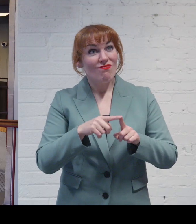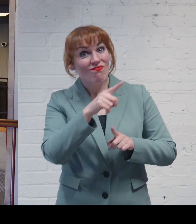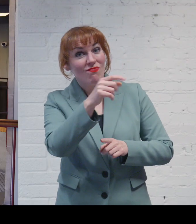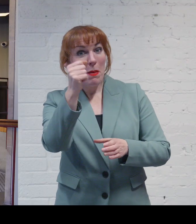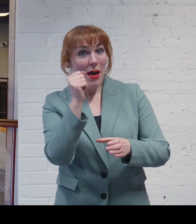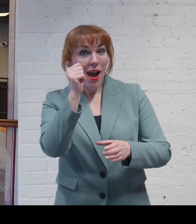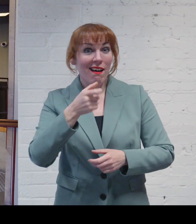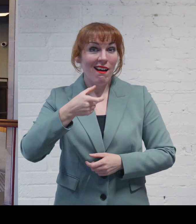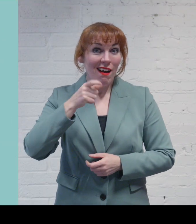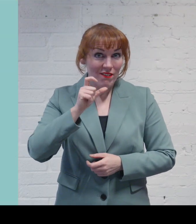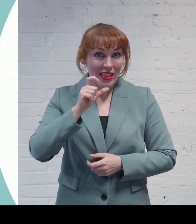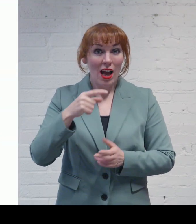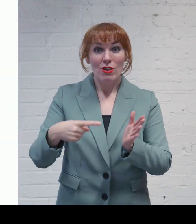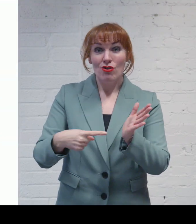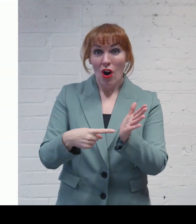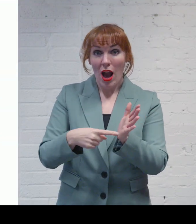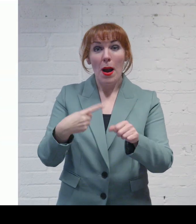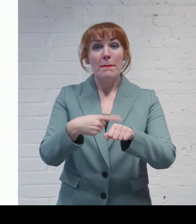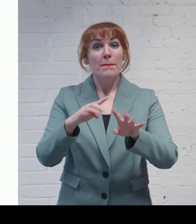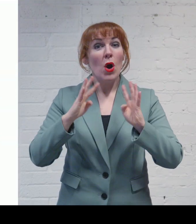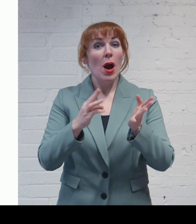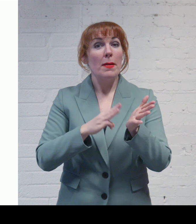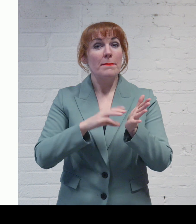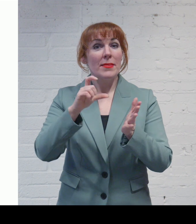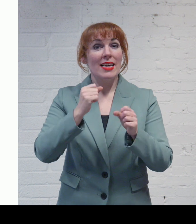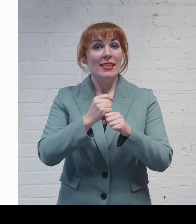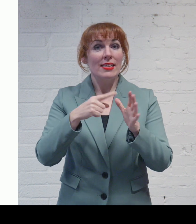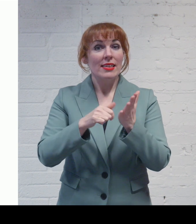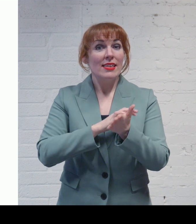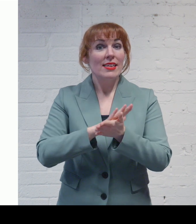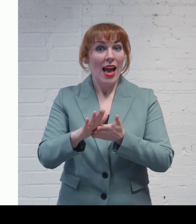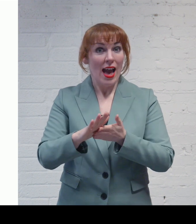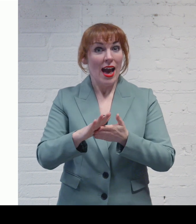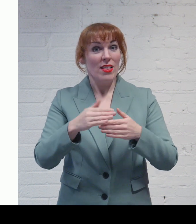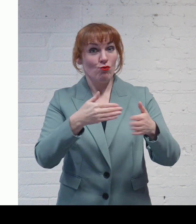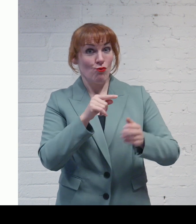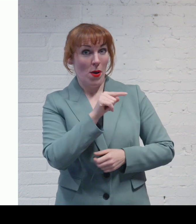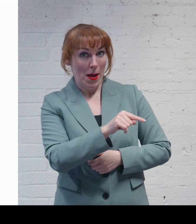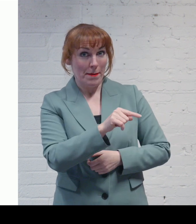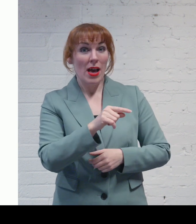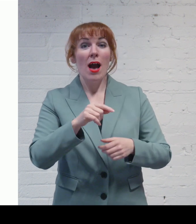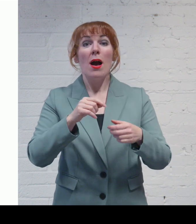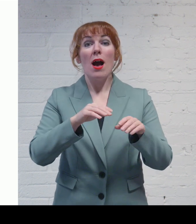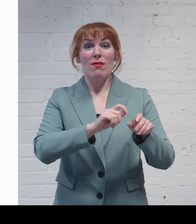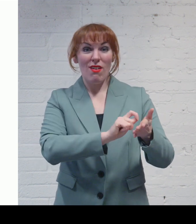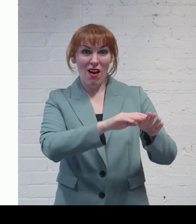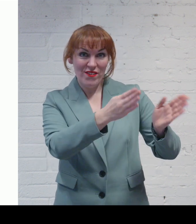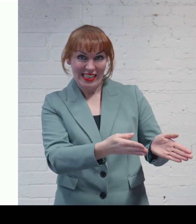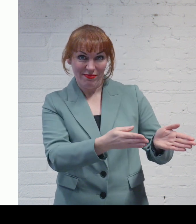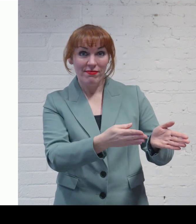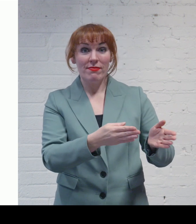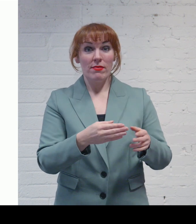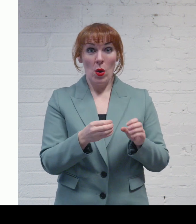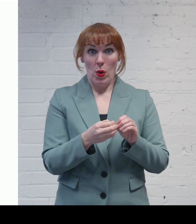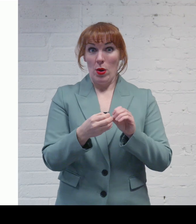This level is where the lift, stairway to the upper bar and cafe, toilets, the boardroom, McGrath Suite and box